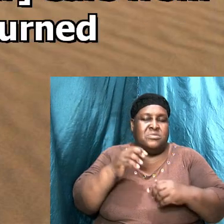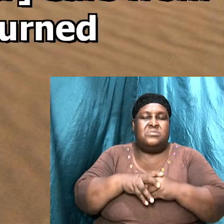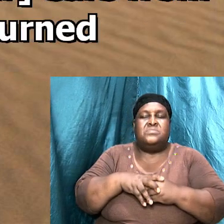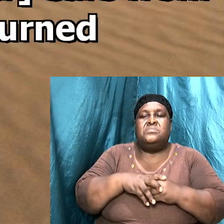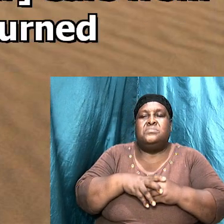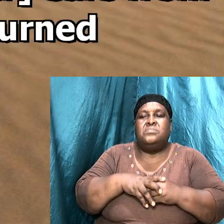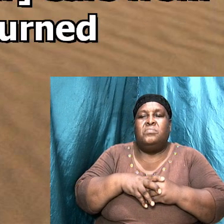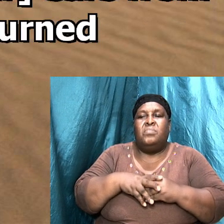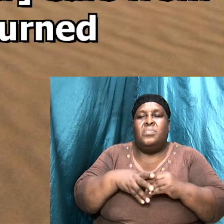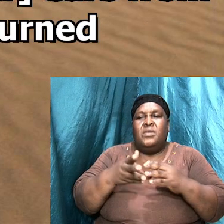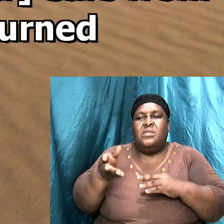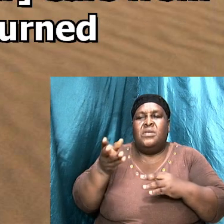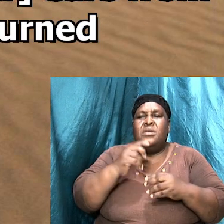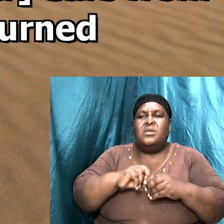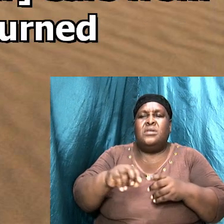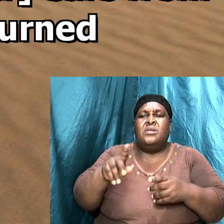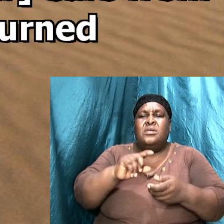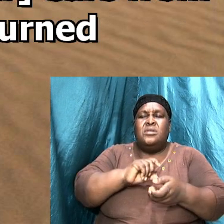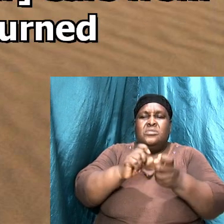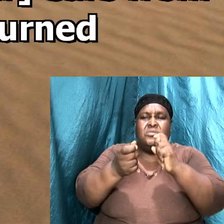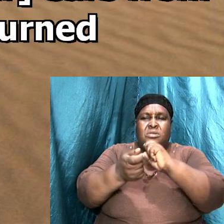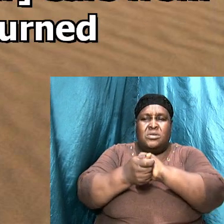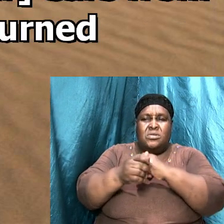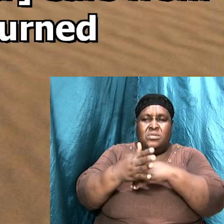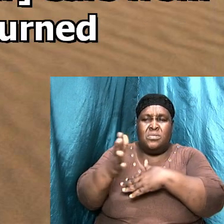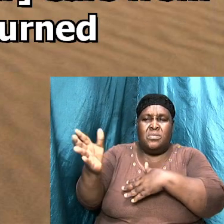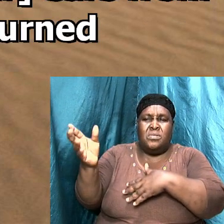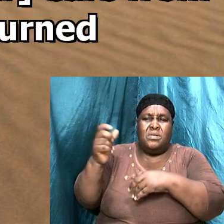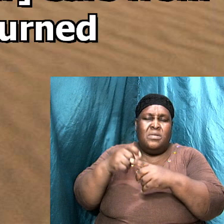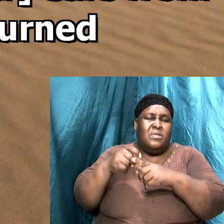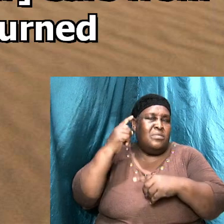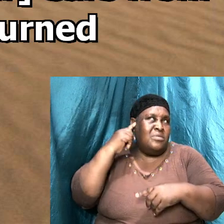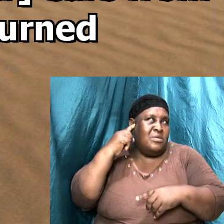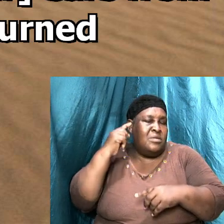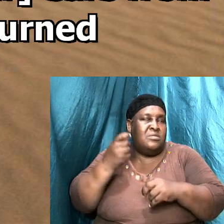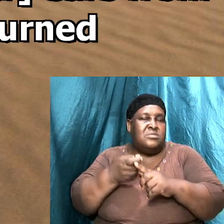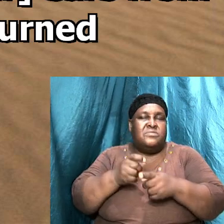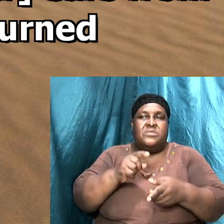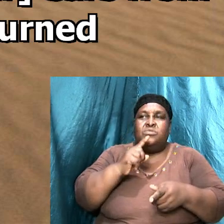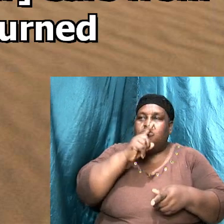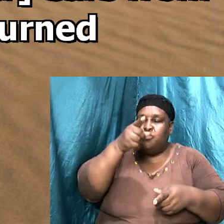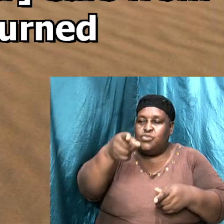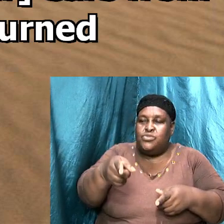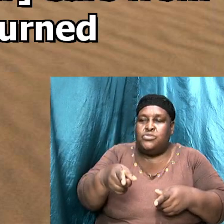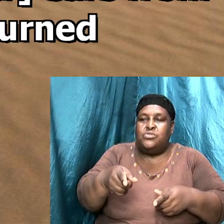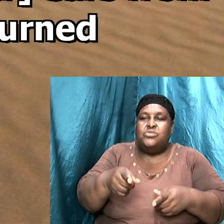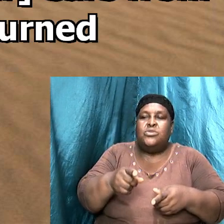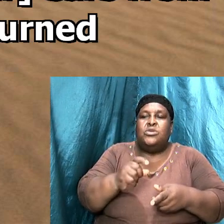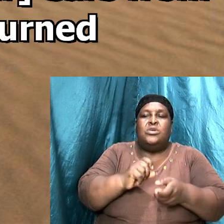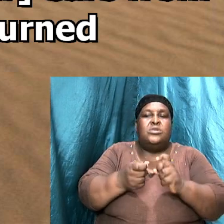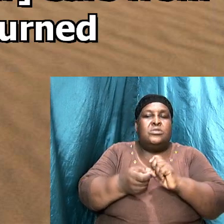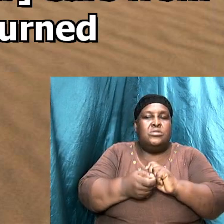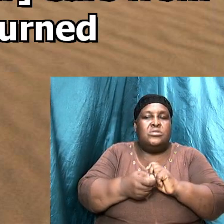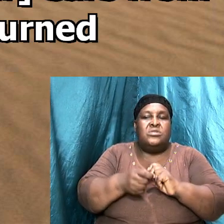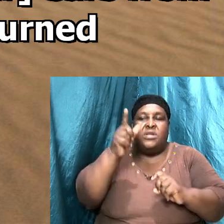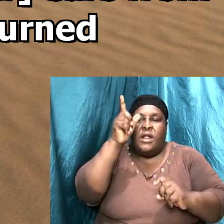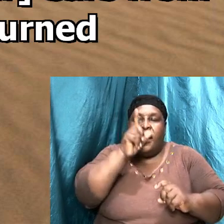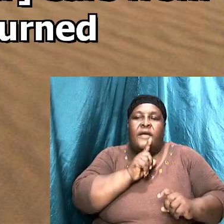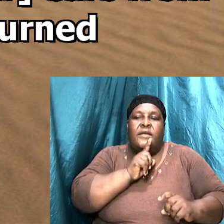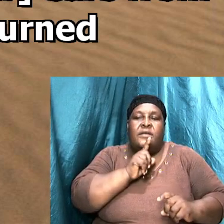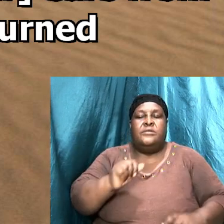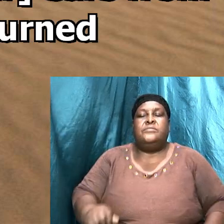And they shall turn away their ears from the truth and shall be turned unto fables.